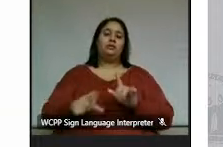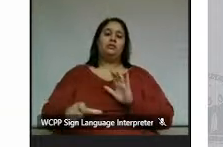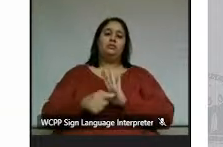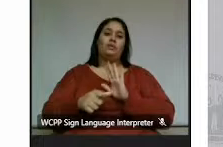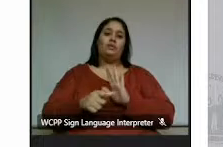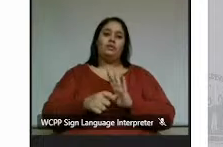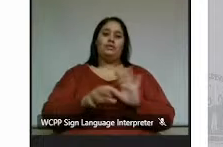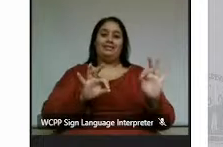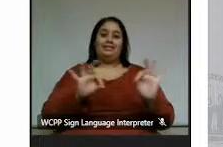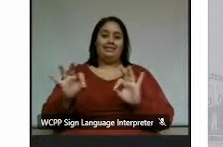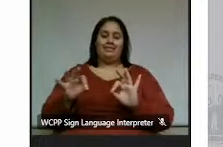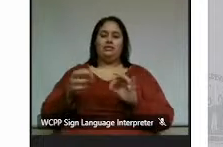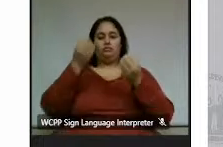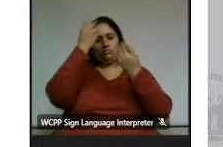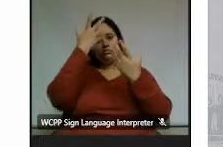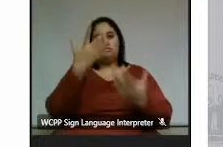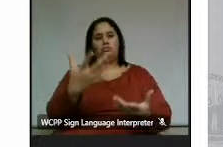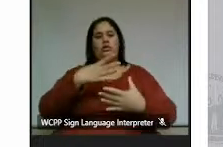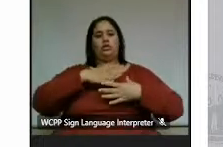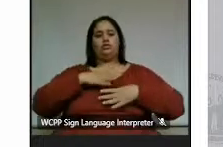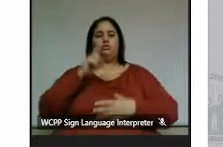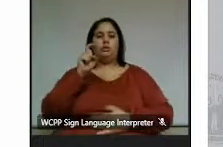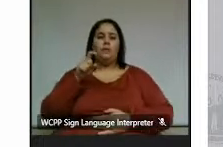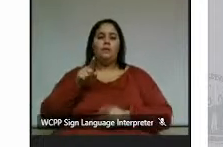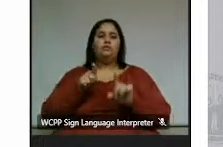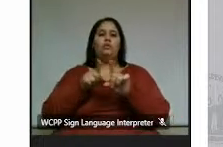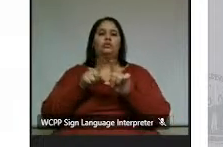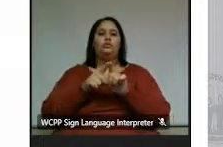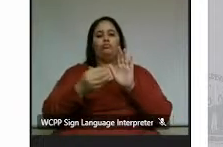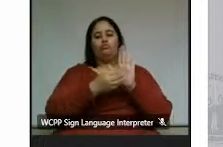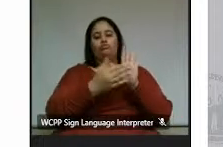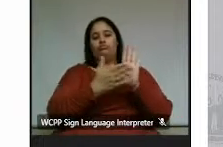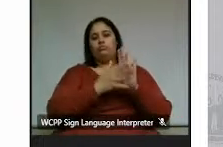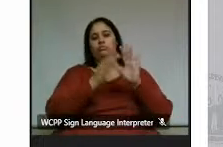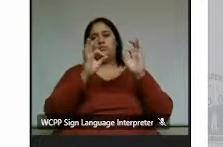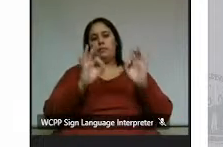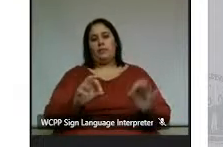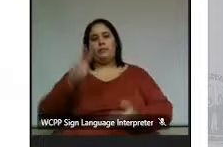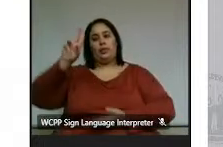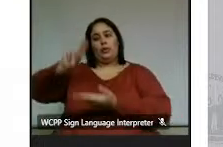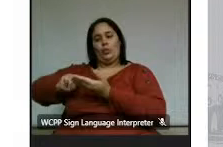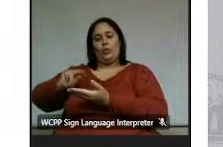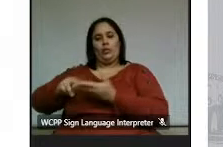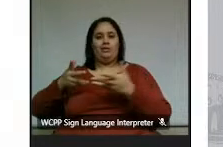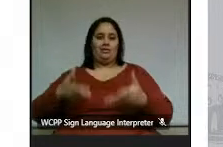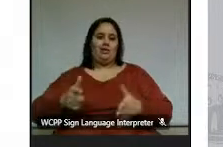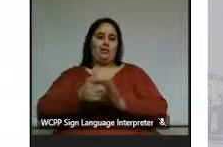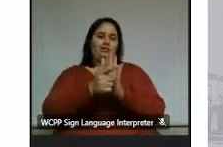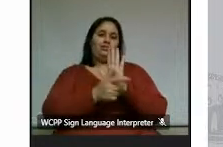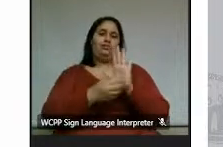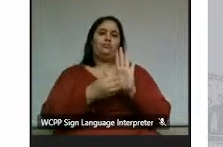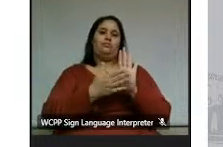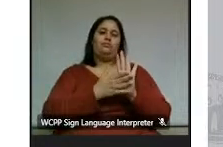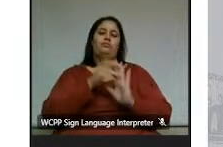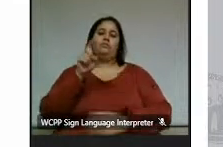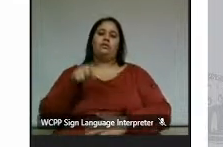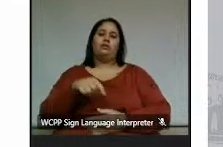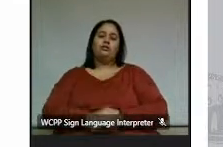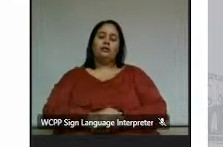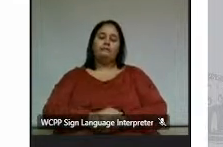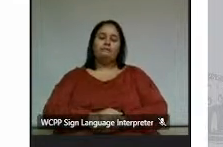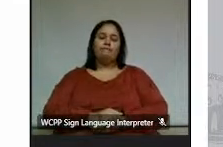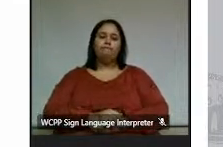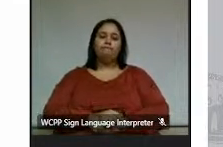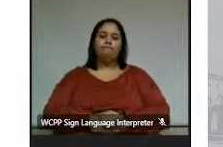that one also says that, but it's good to have it captured within the current legislation. We have the